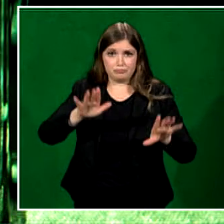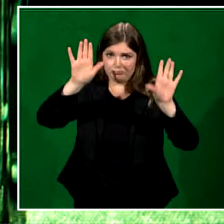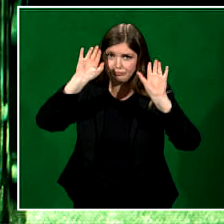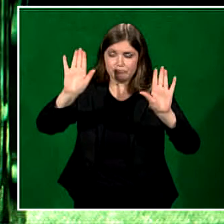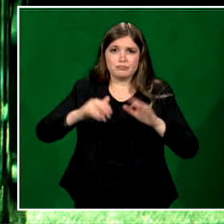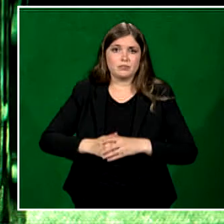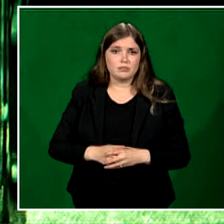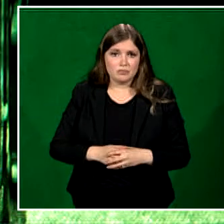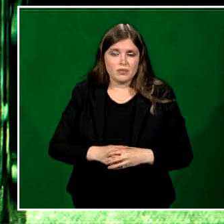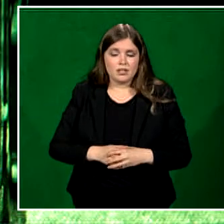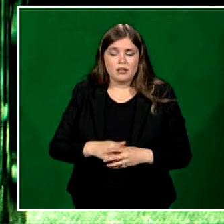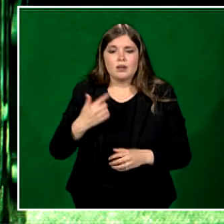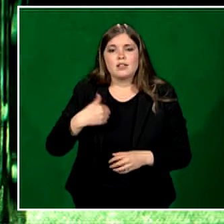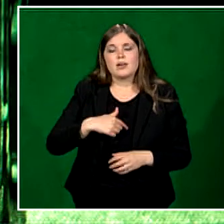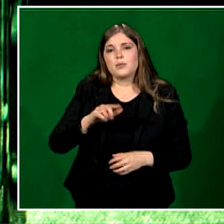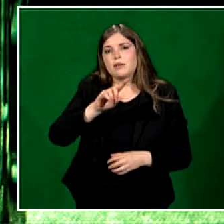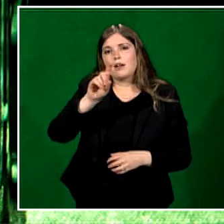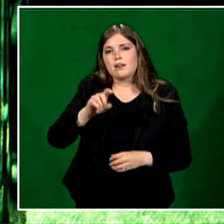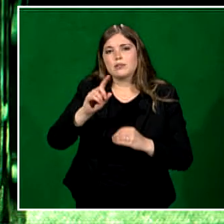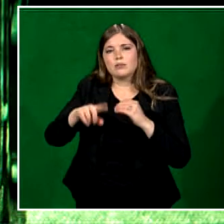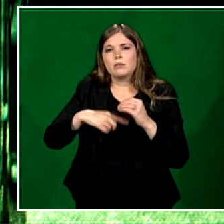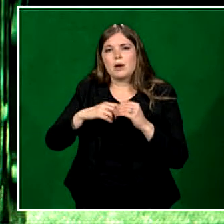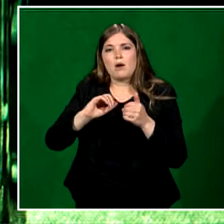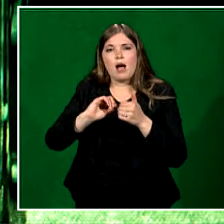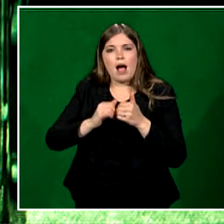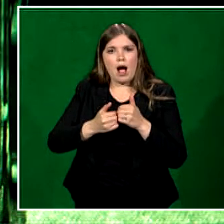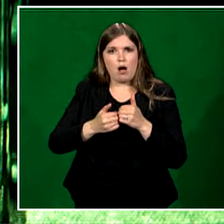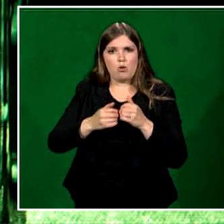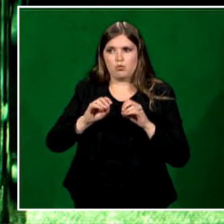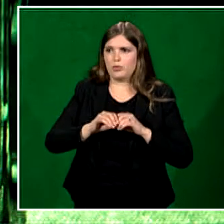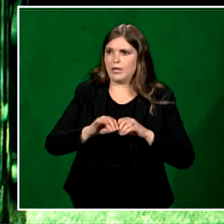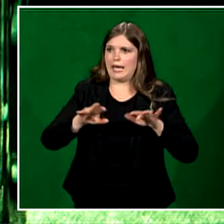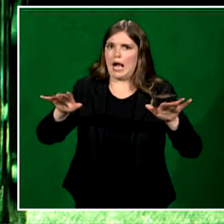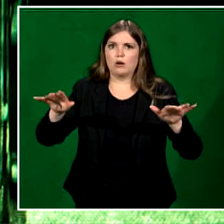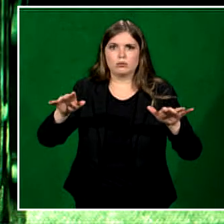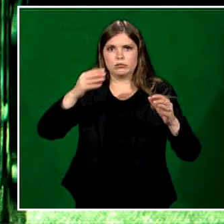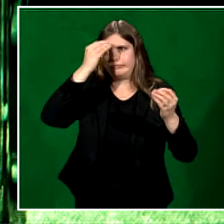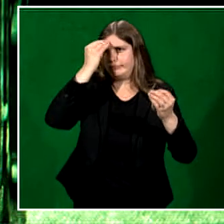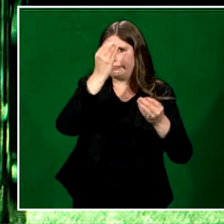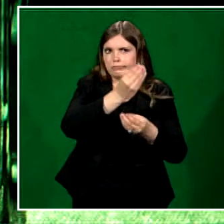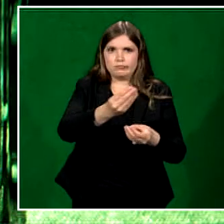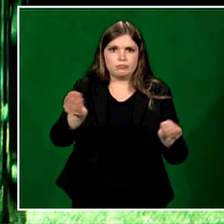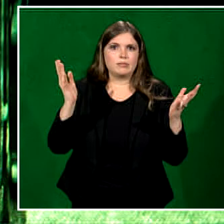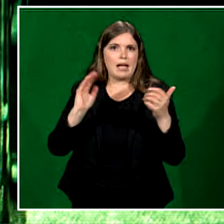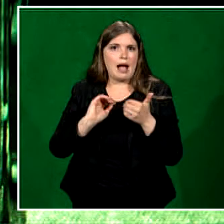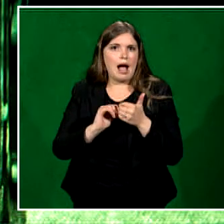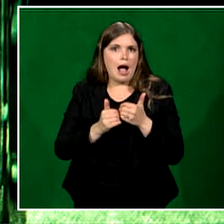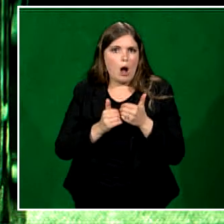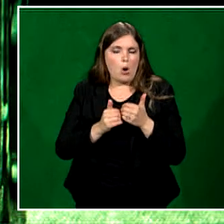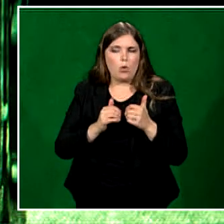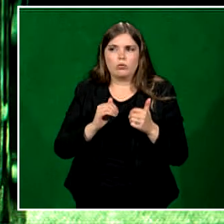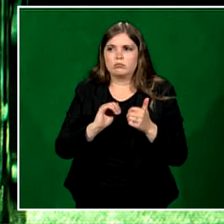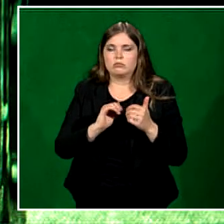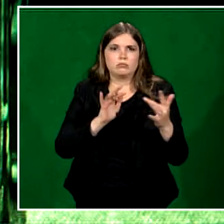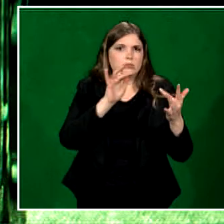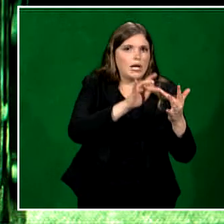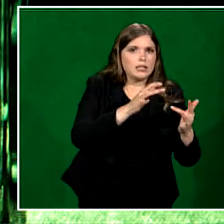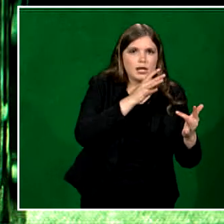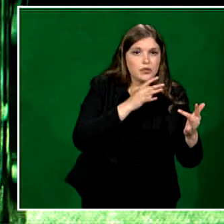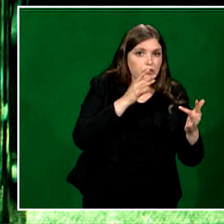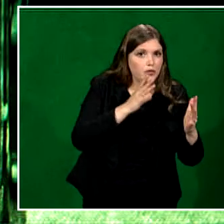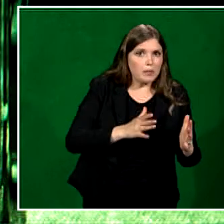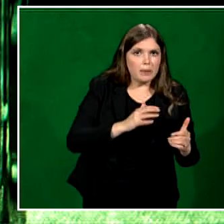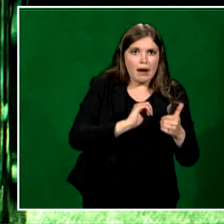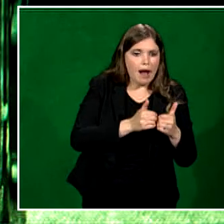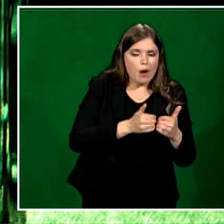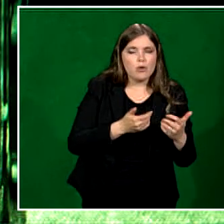questioned you a little bit about how this was going to get out and how you were going to be able to contact the other farmers. Again, you